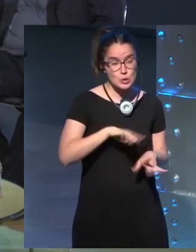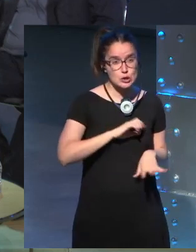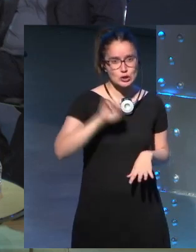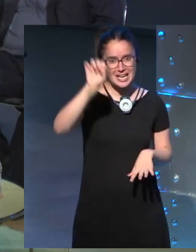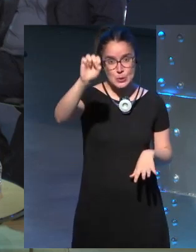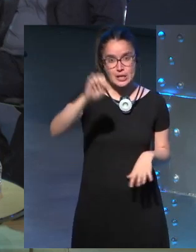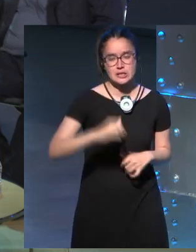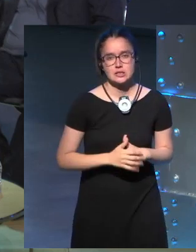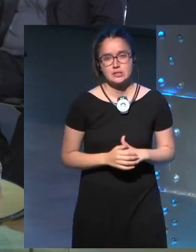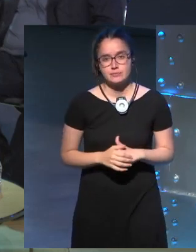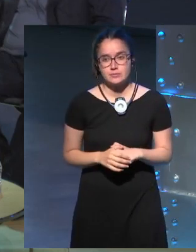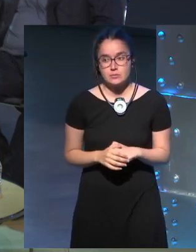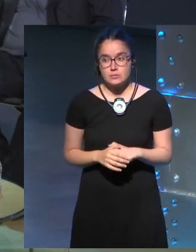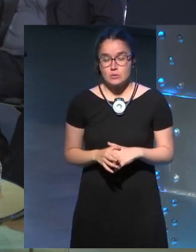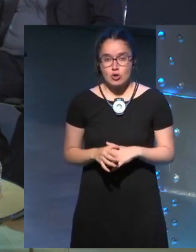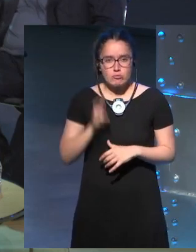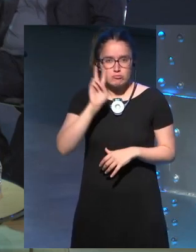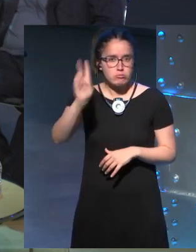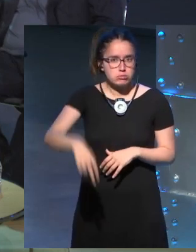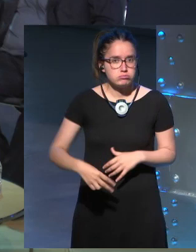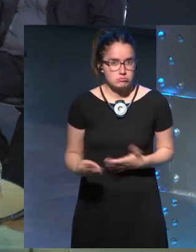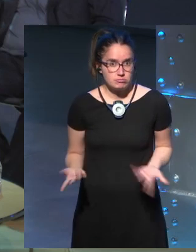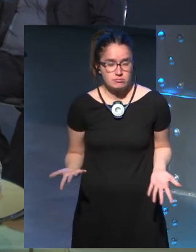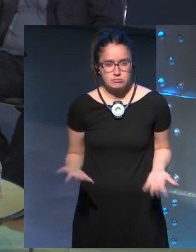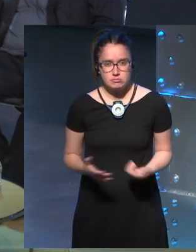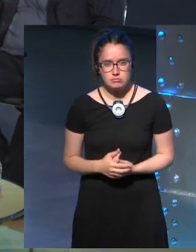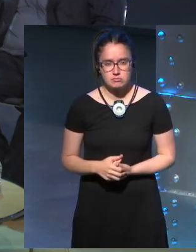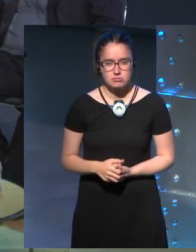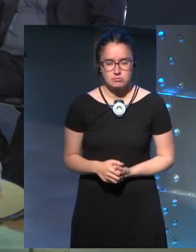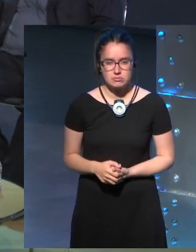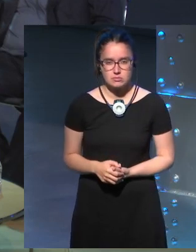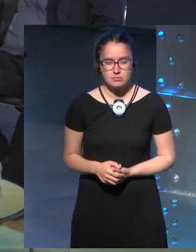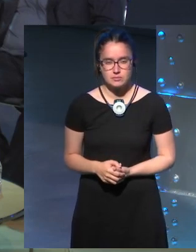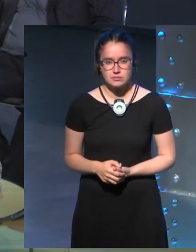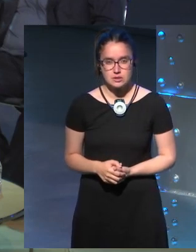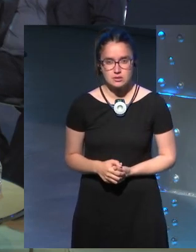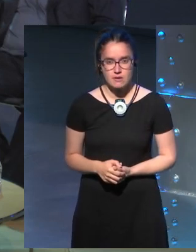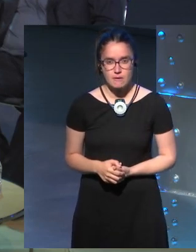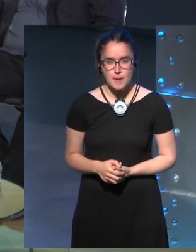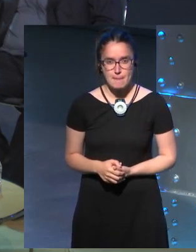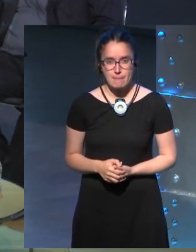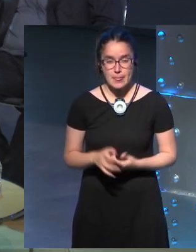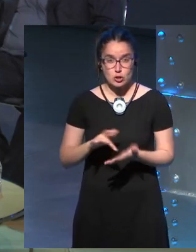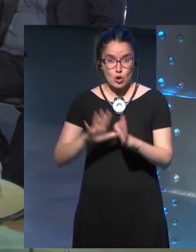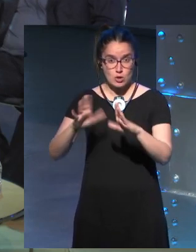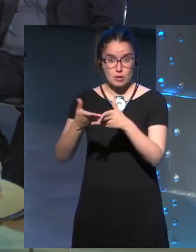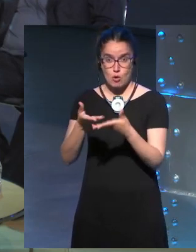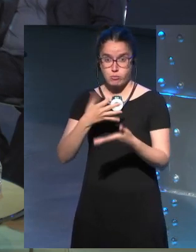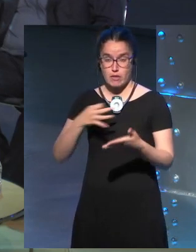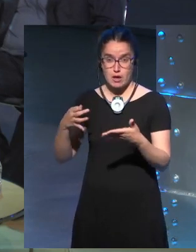and recognizing that the game can be played in a superior way by somebody else. So I